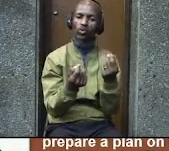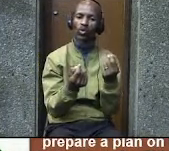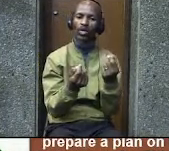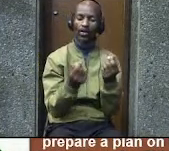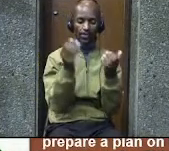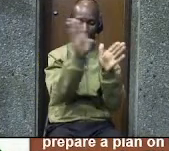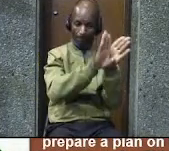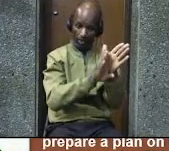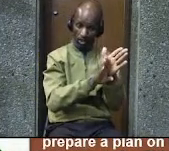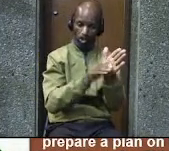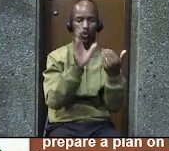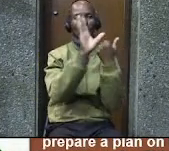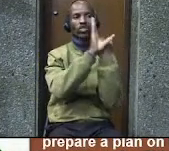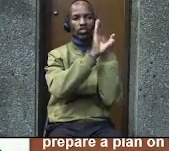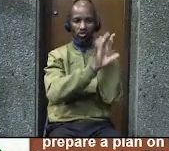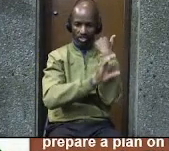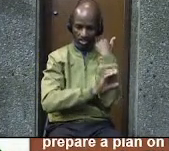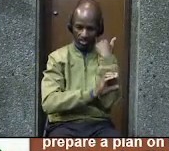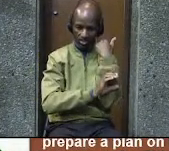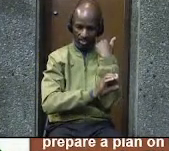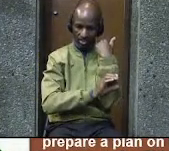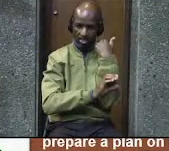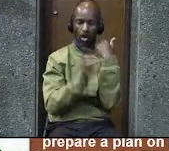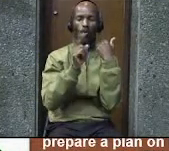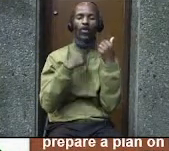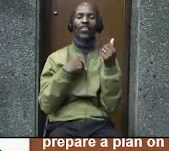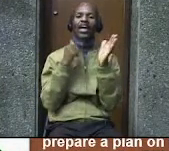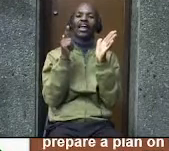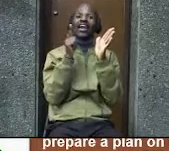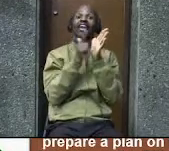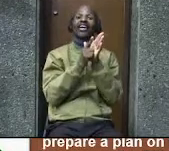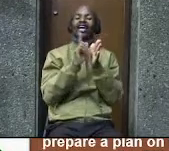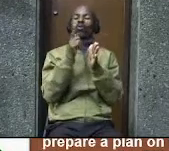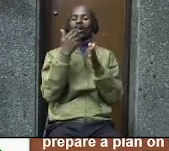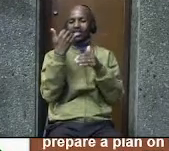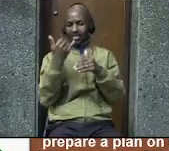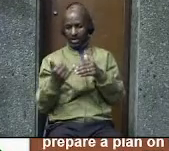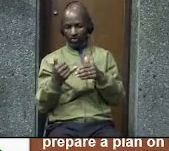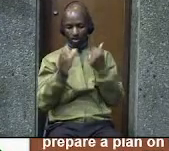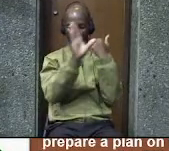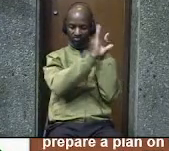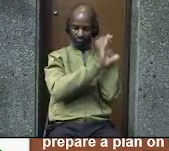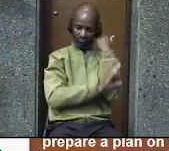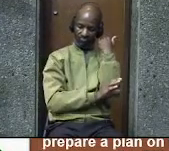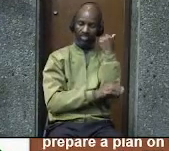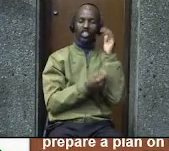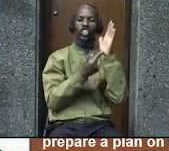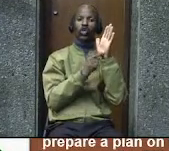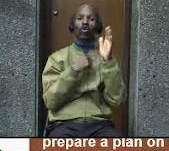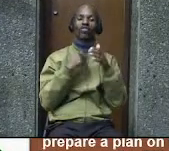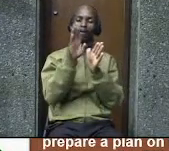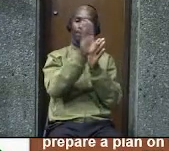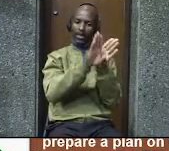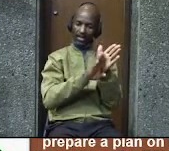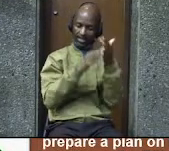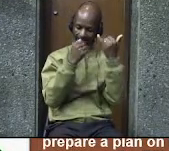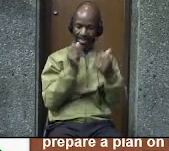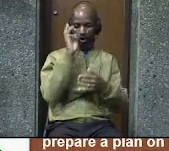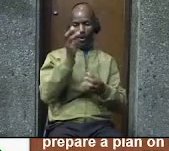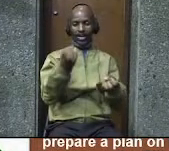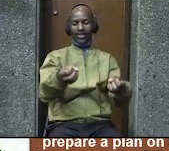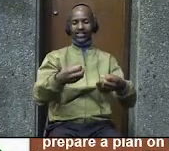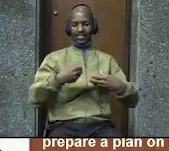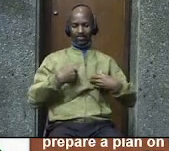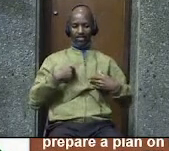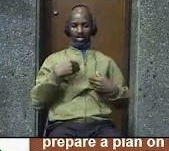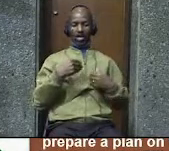bill constitutional? What are the legal and constitutional implications of the bill? Then the